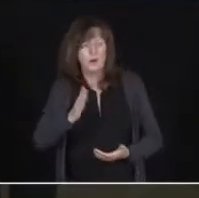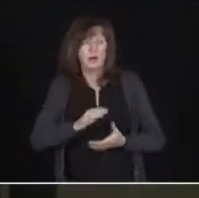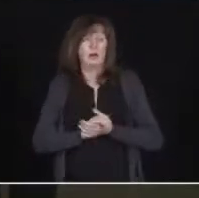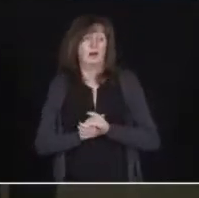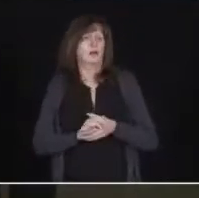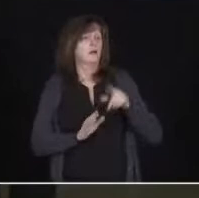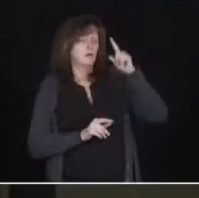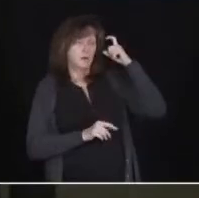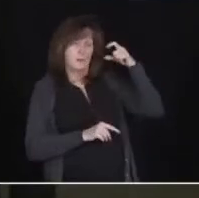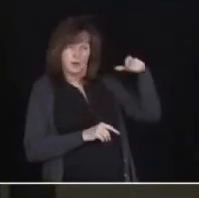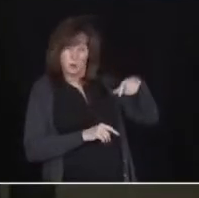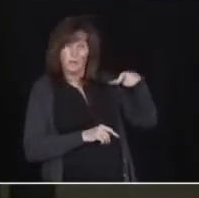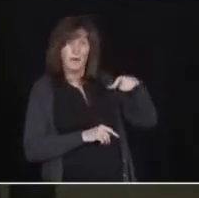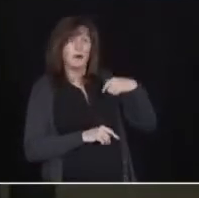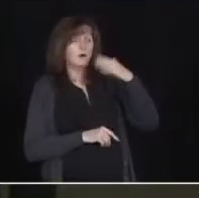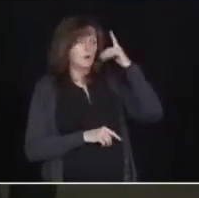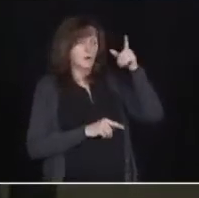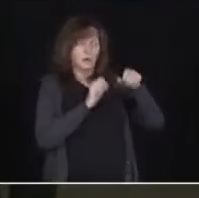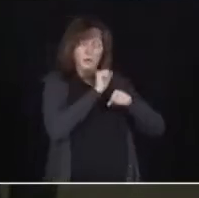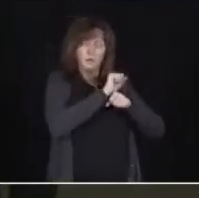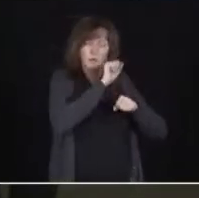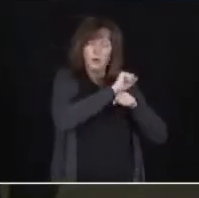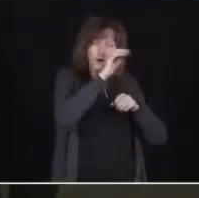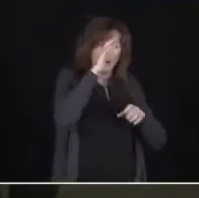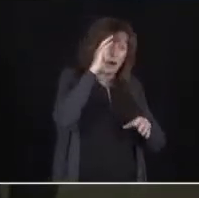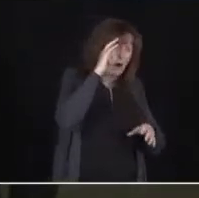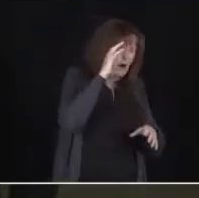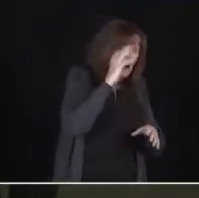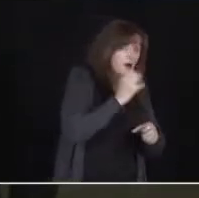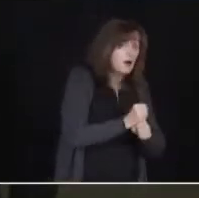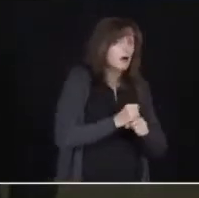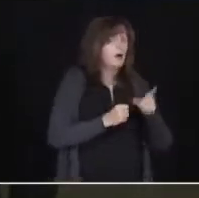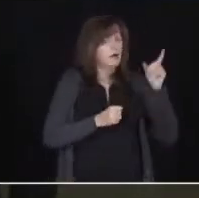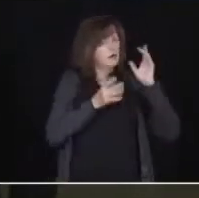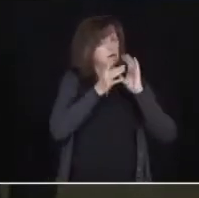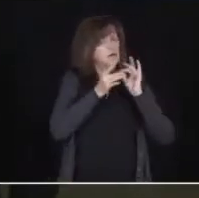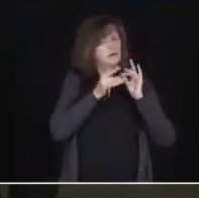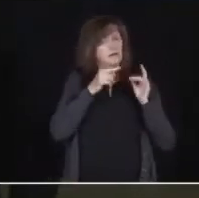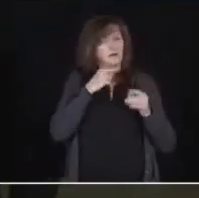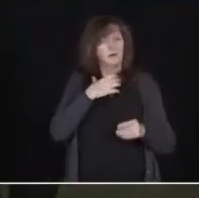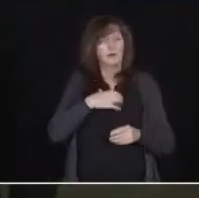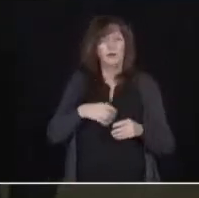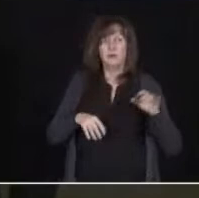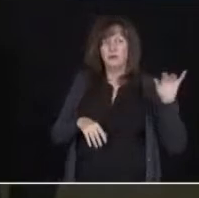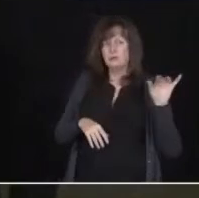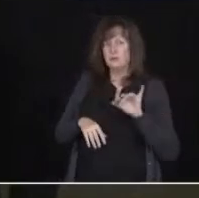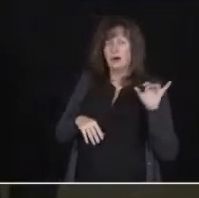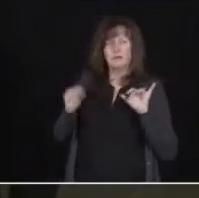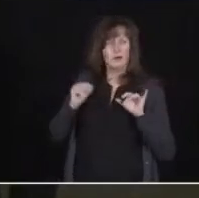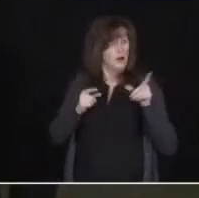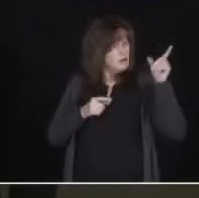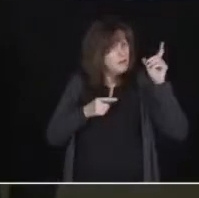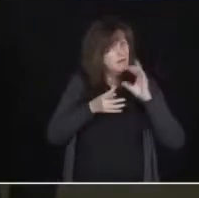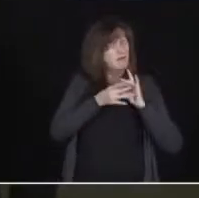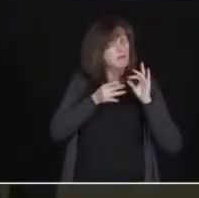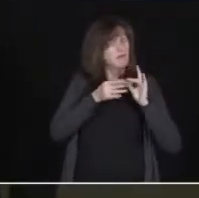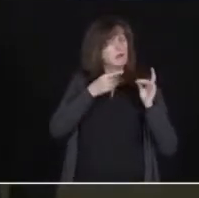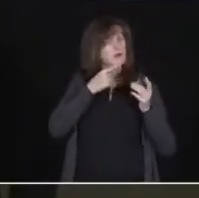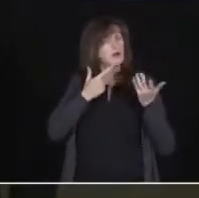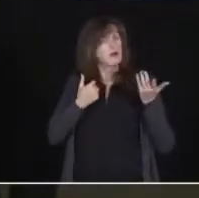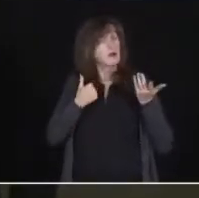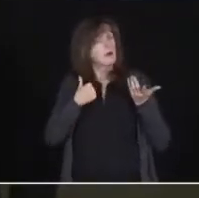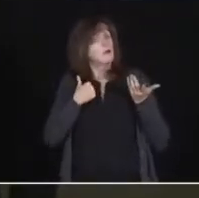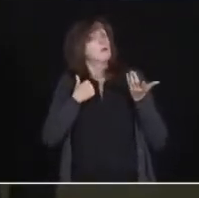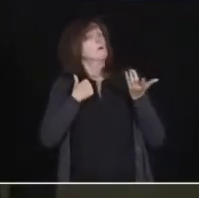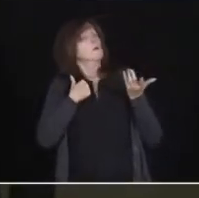the utmost compliment saying, hey, I wish I had the secret that Ontario has. So everyone's pitching in and doing their very best. And I want to